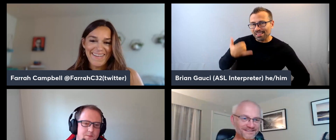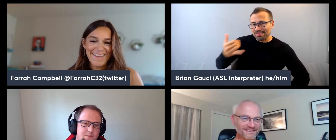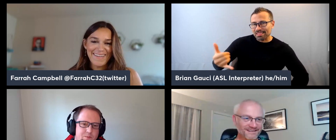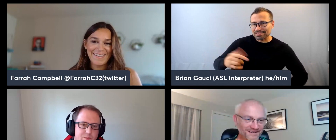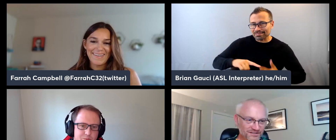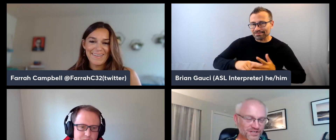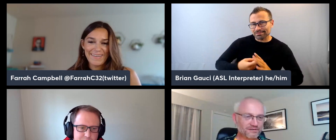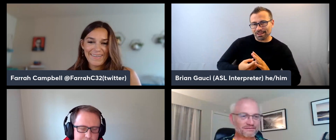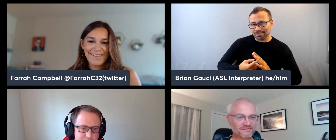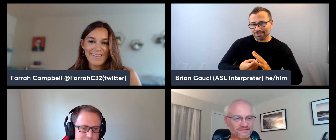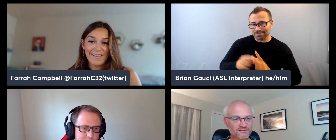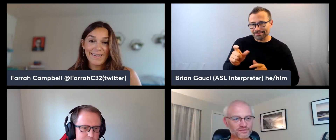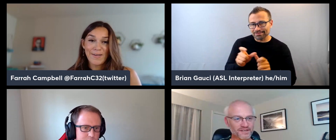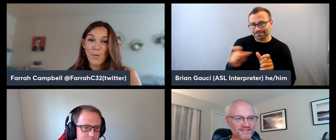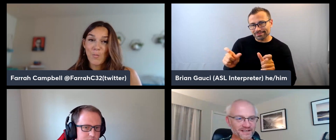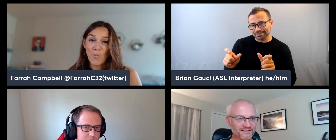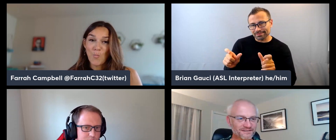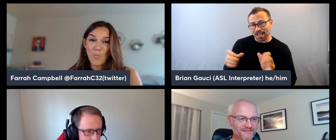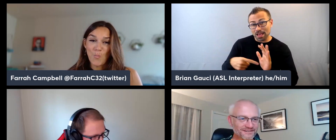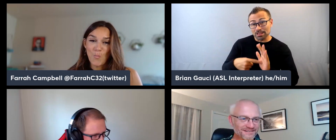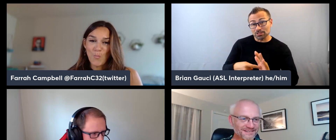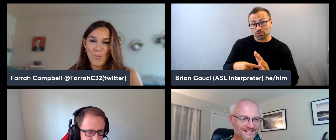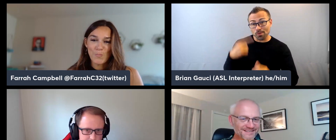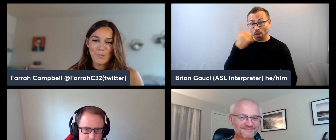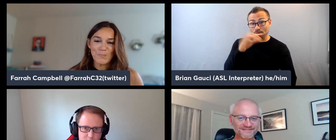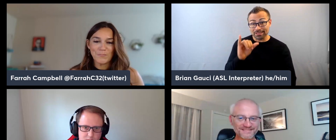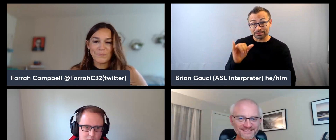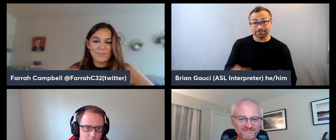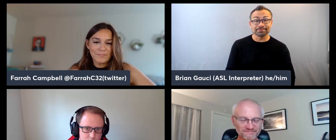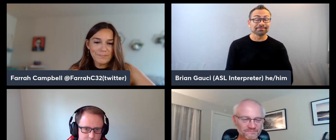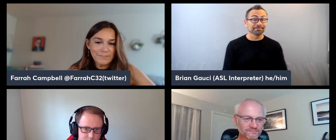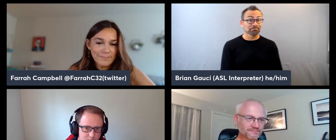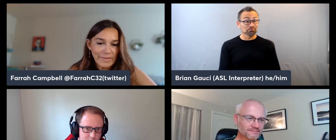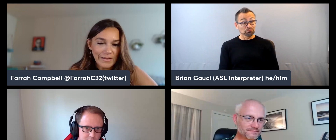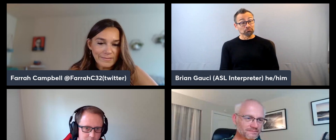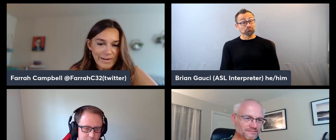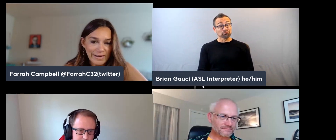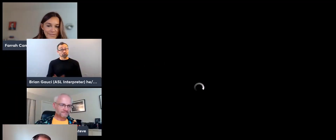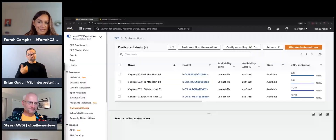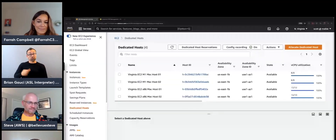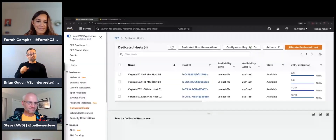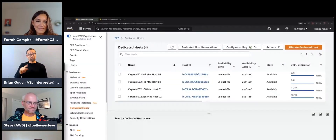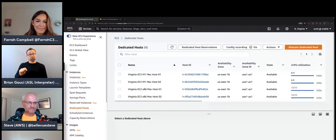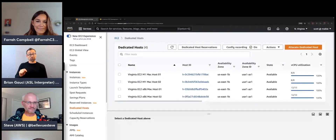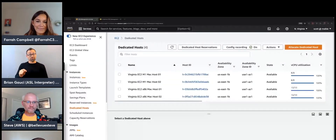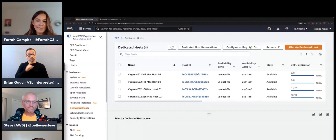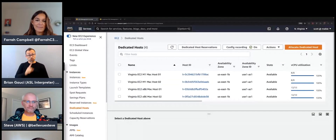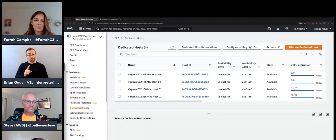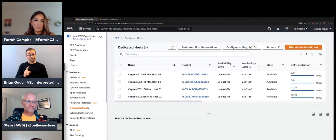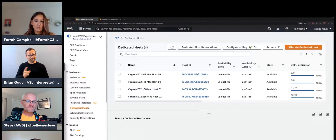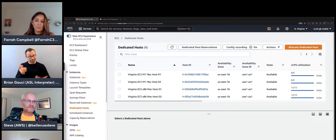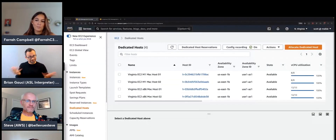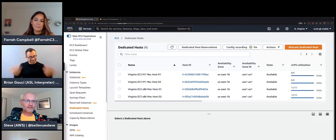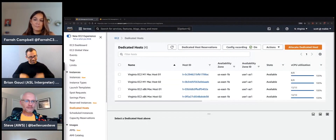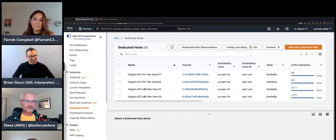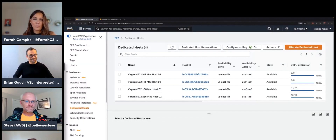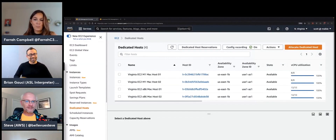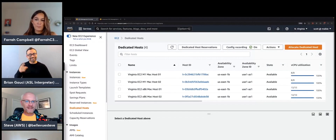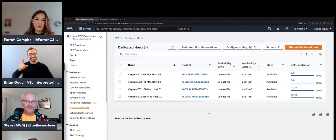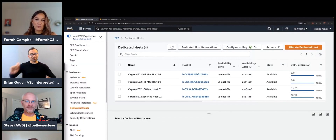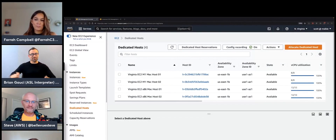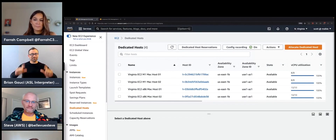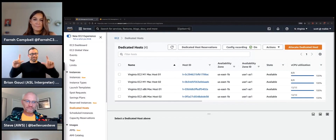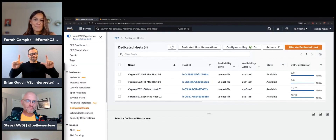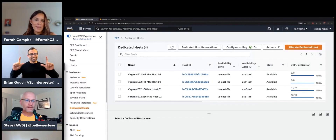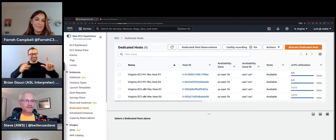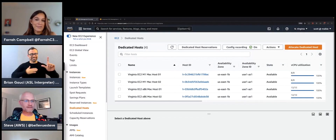instance and show just what it's like. Yeah, let's do it. All right. I've got my screen shared. Hey, look at that. There we are. Hey.